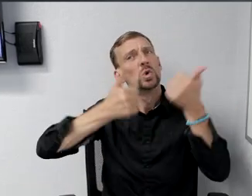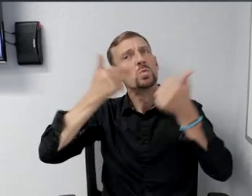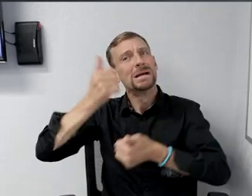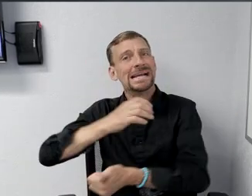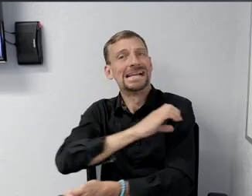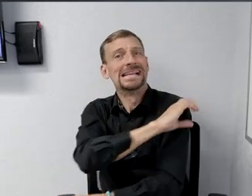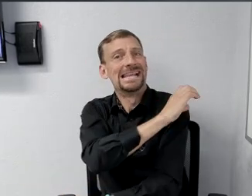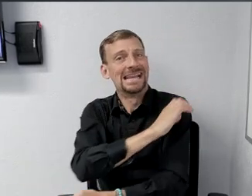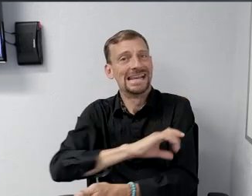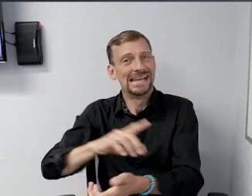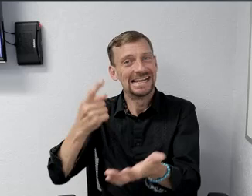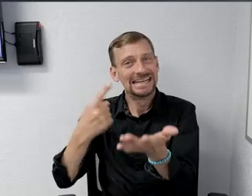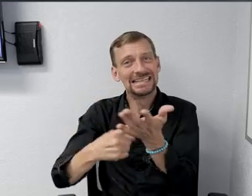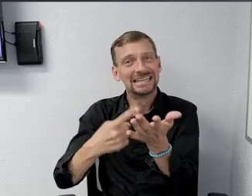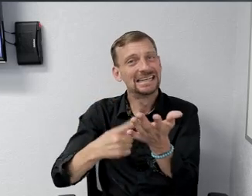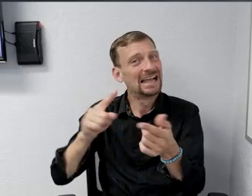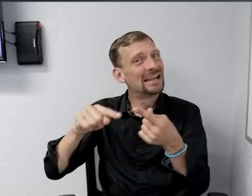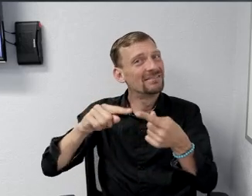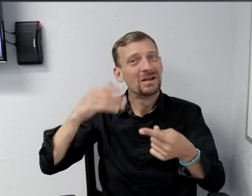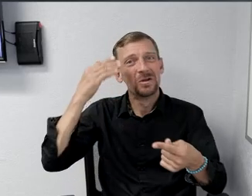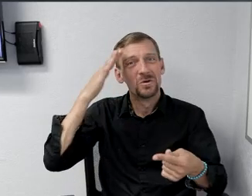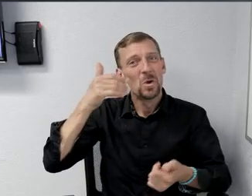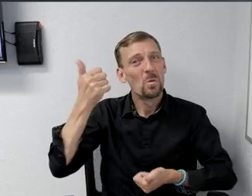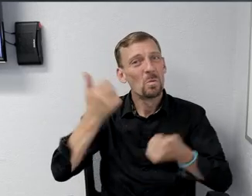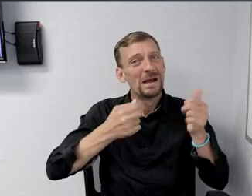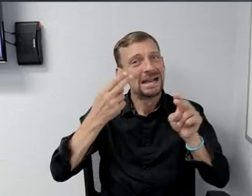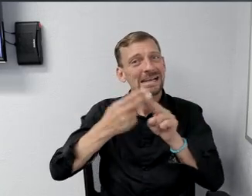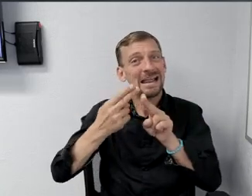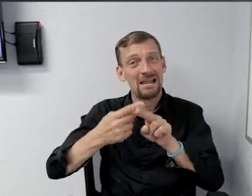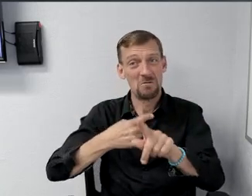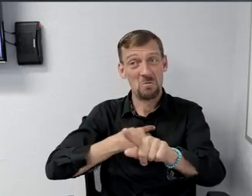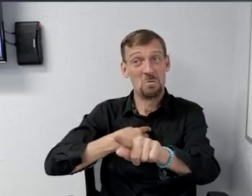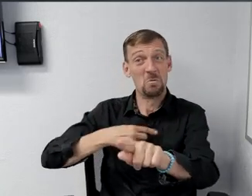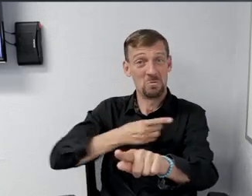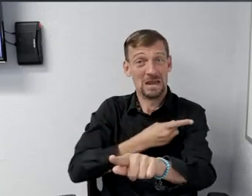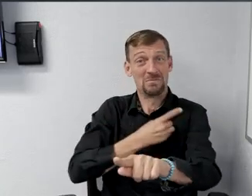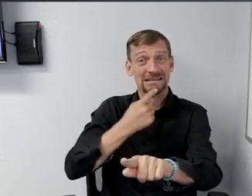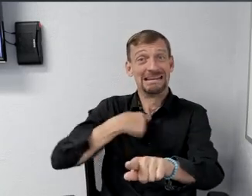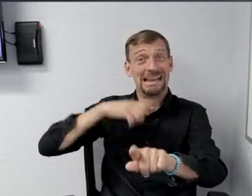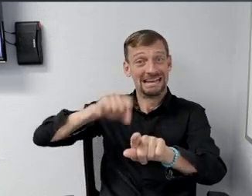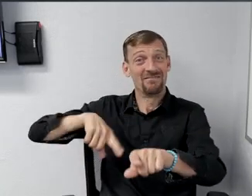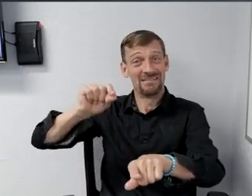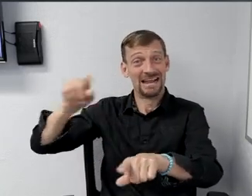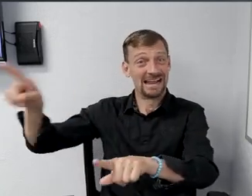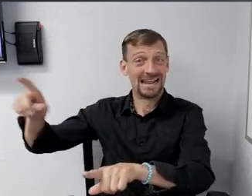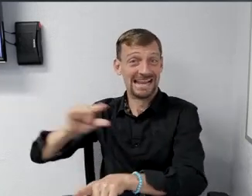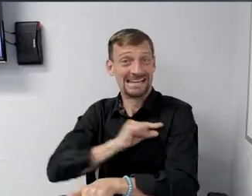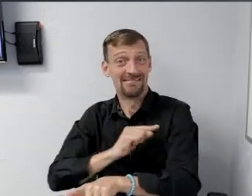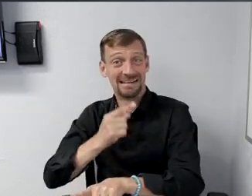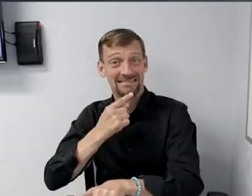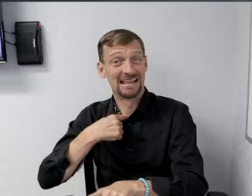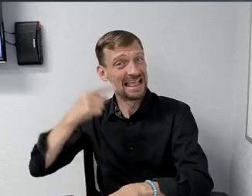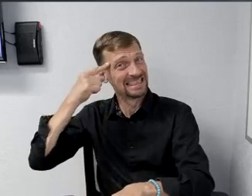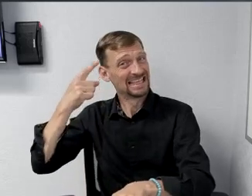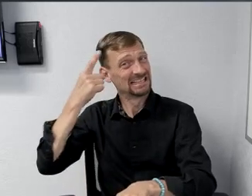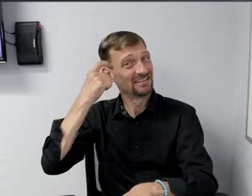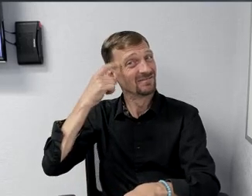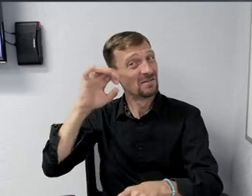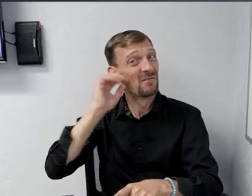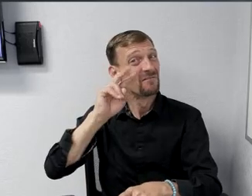of. Do you know? We have. I can get more information from Gary. I don't know if they're speaking with respect to